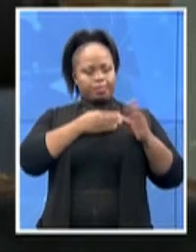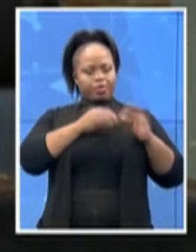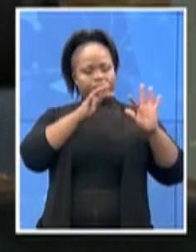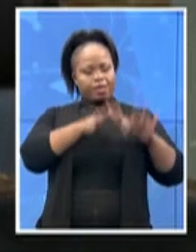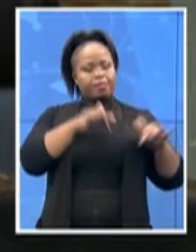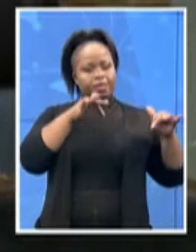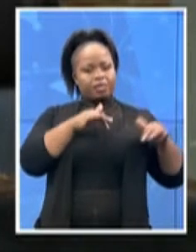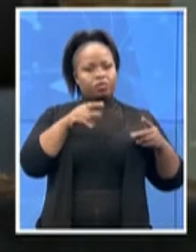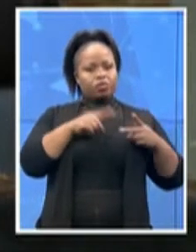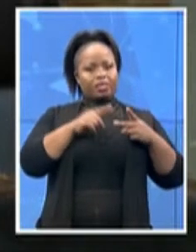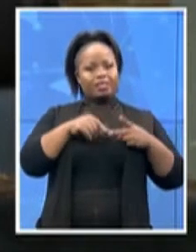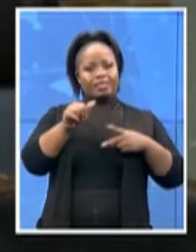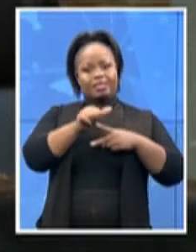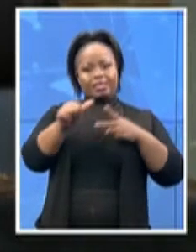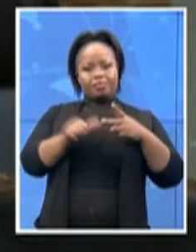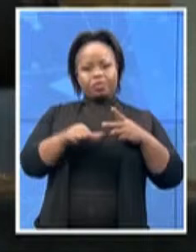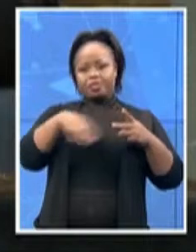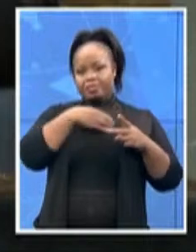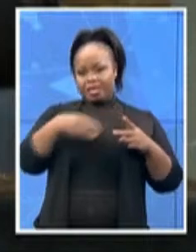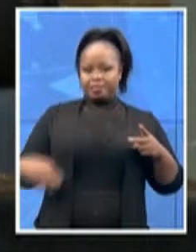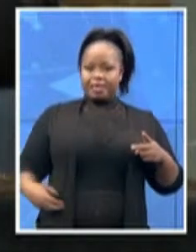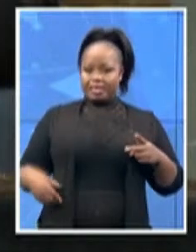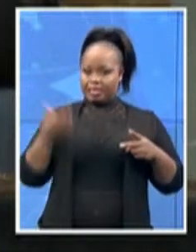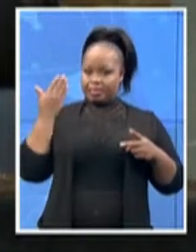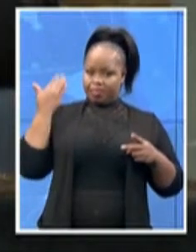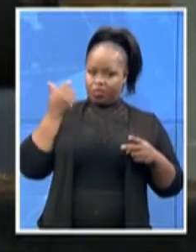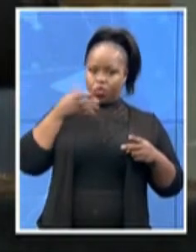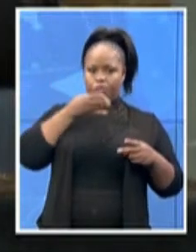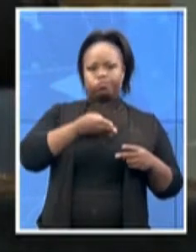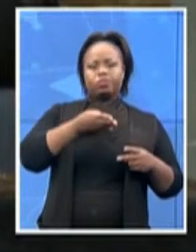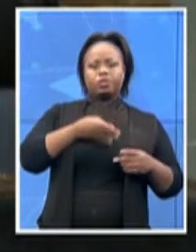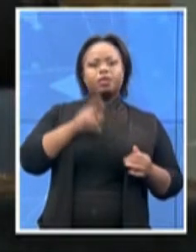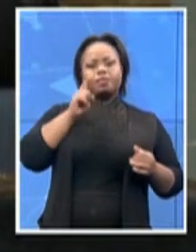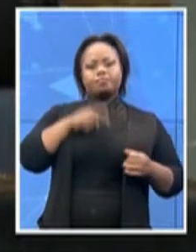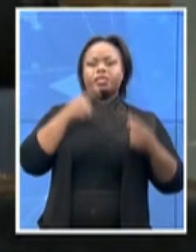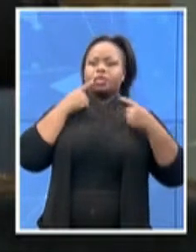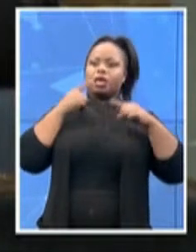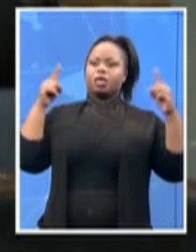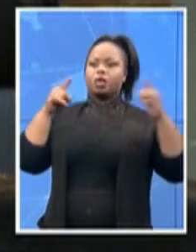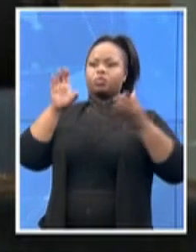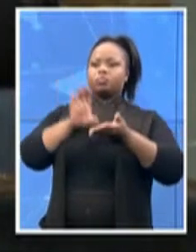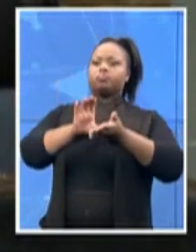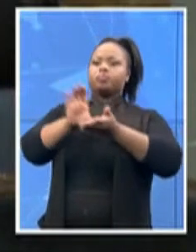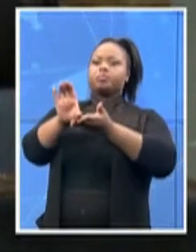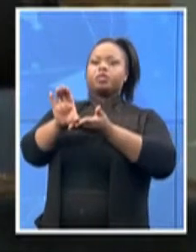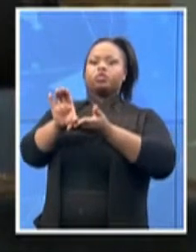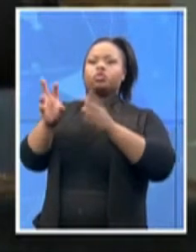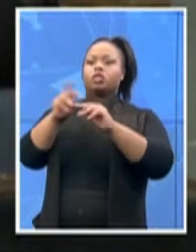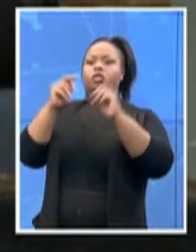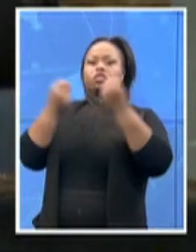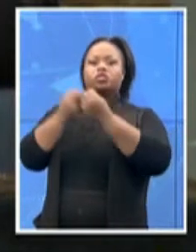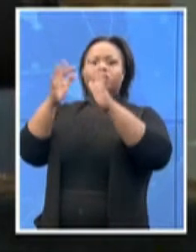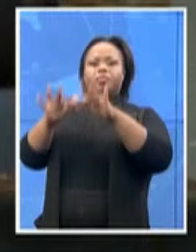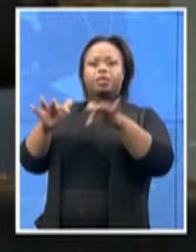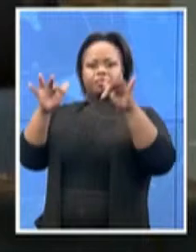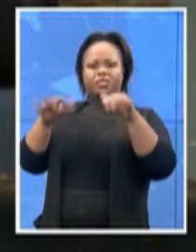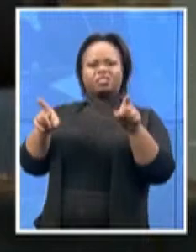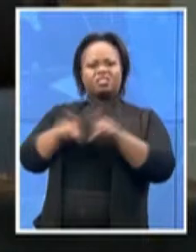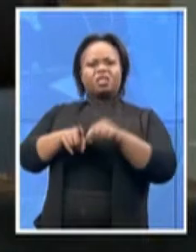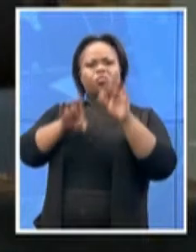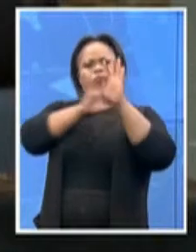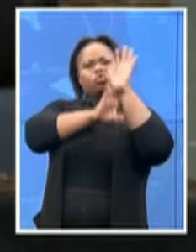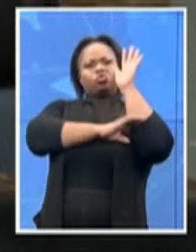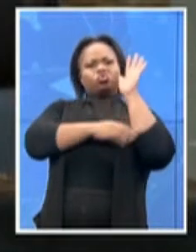disclosed the sponsorship to the National Assembly as enjoined by the Constitution, the Members Act,